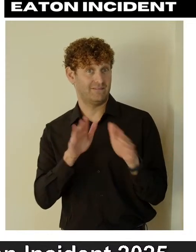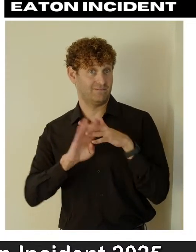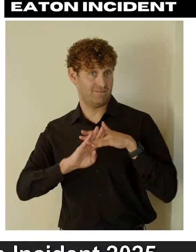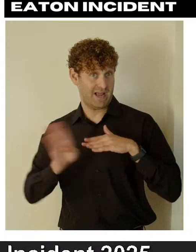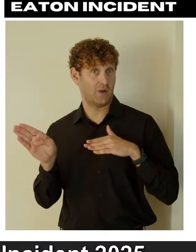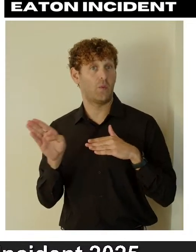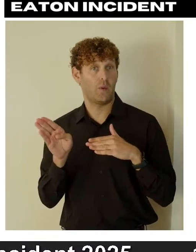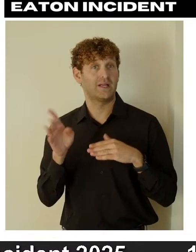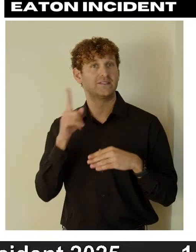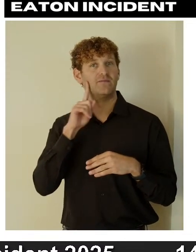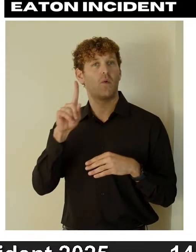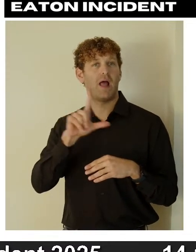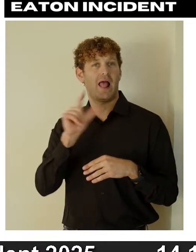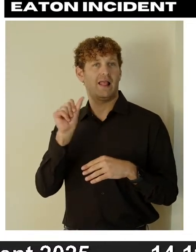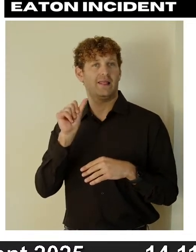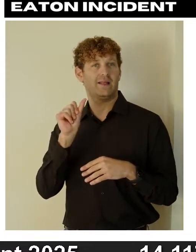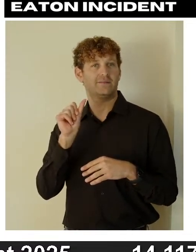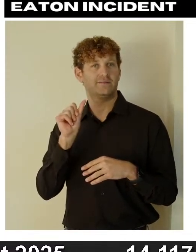Captain Williams.